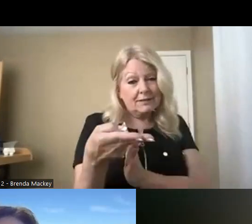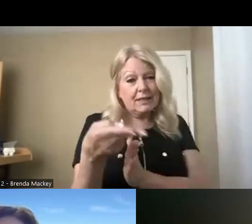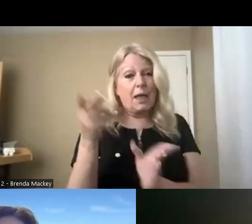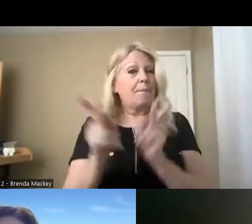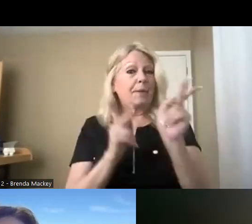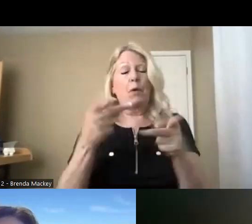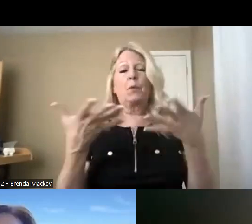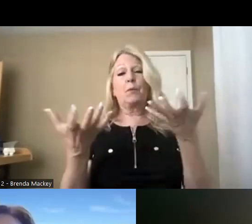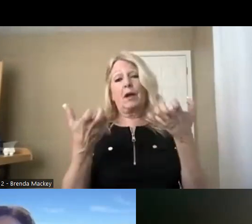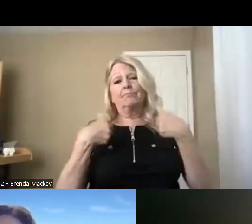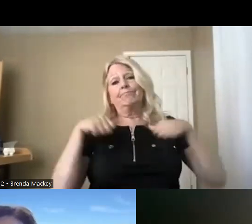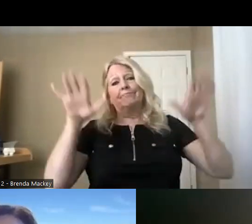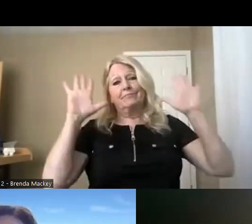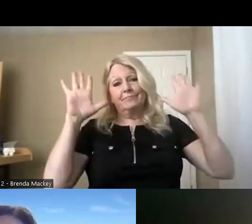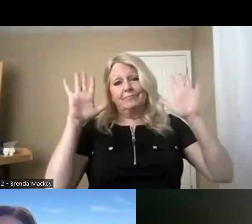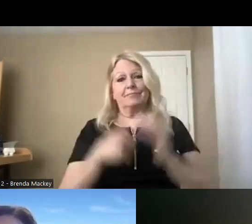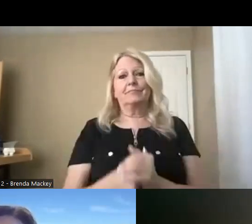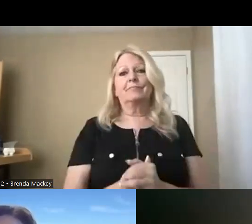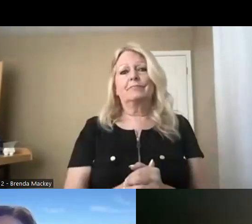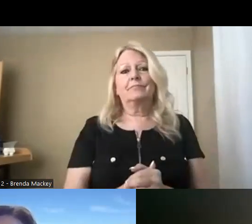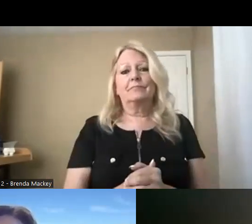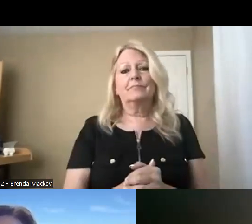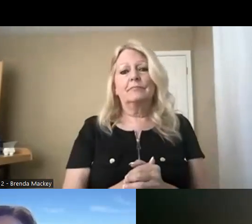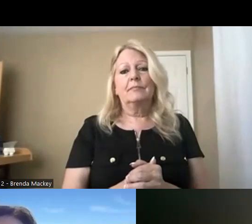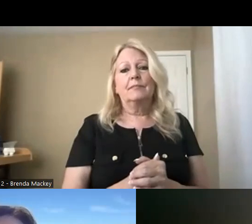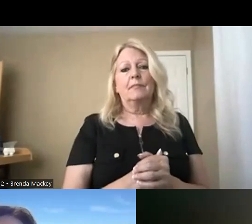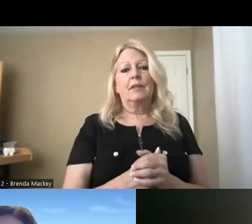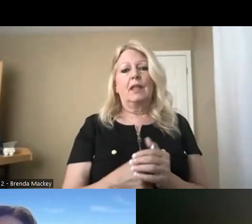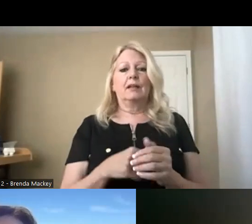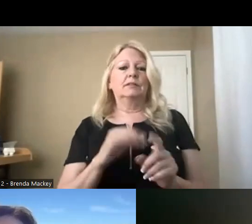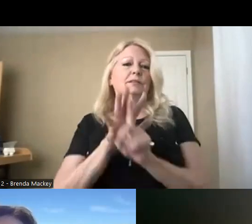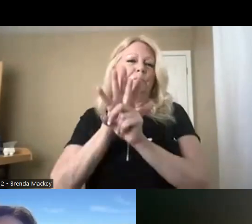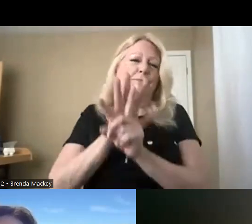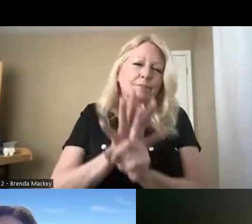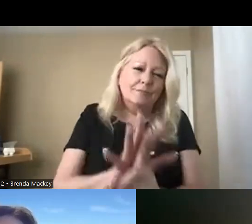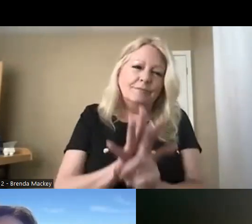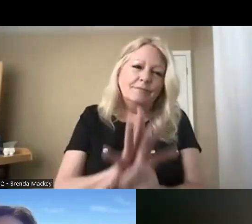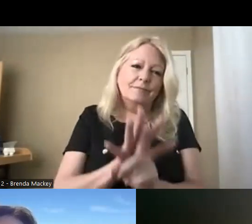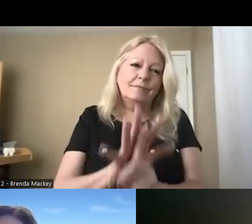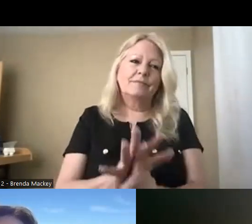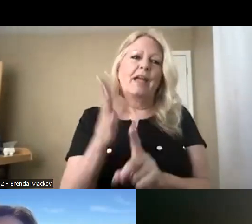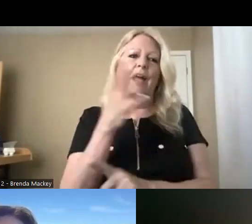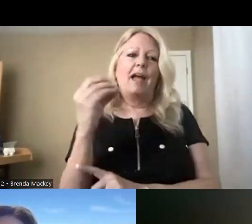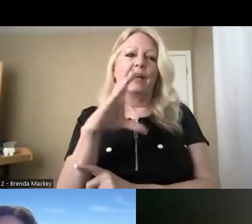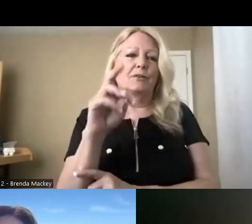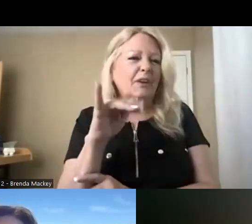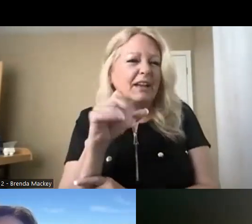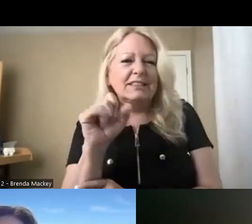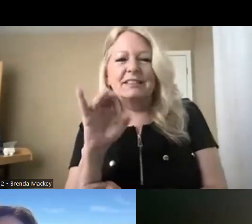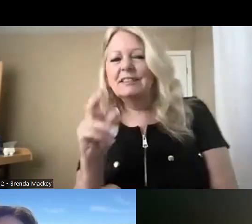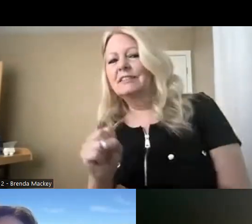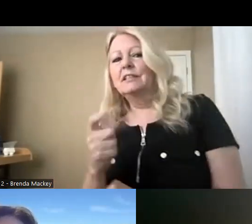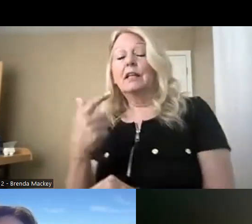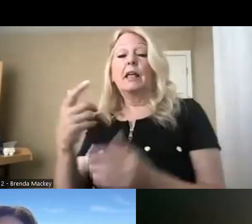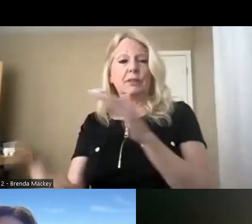give up. And you're Such an usually doing it important point. under crisis. And like this morning, like I was trying